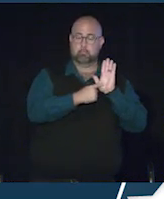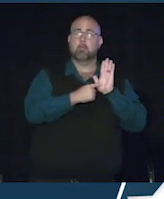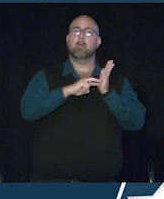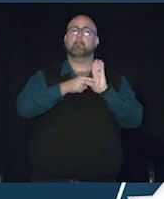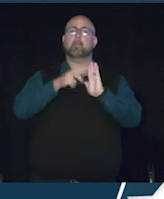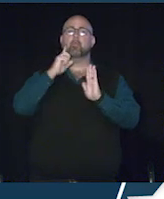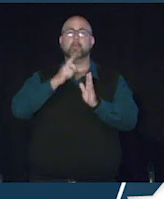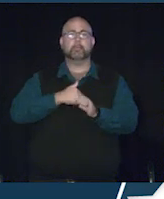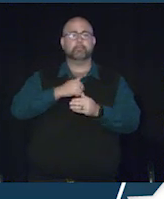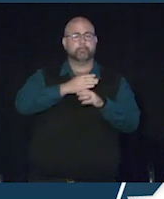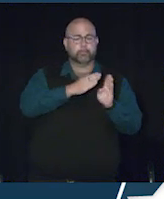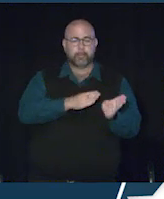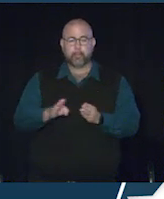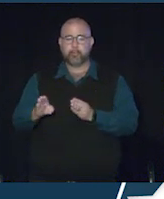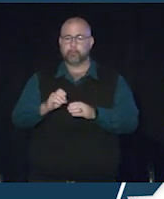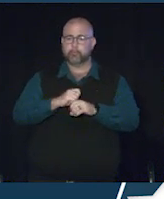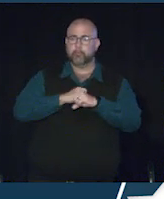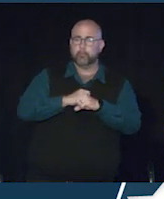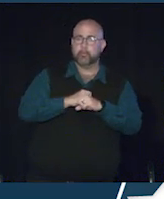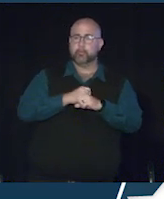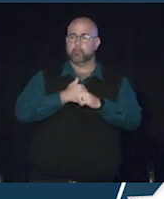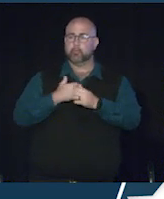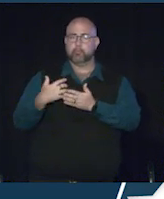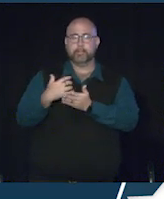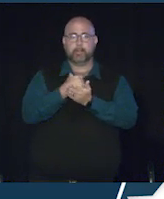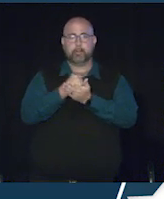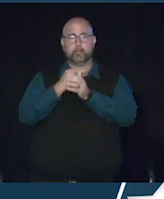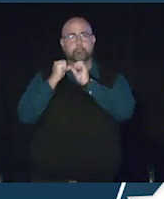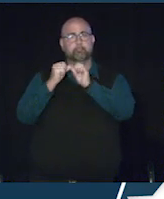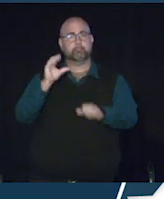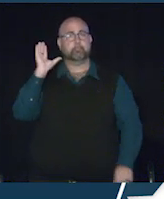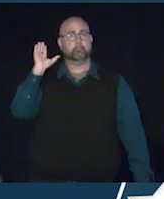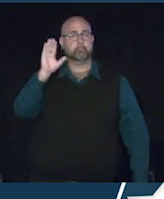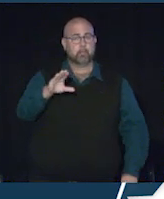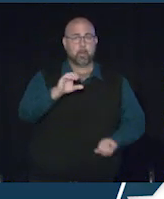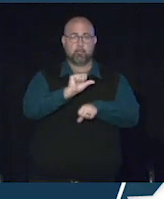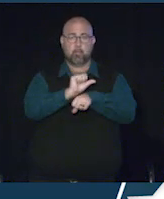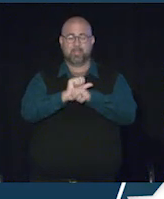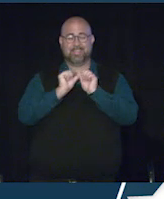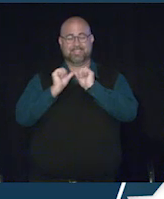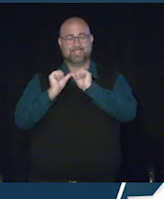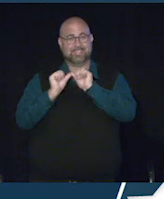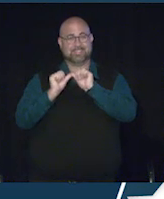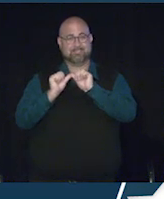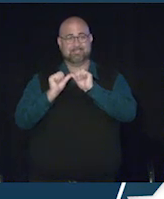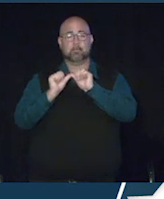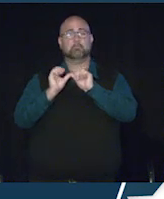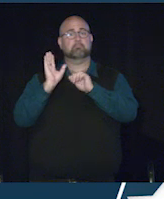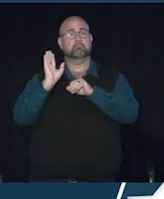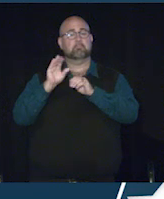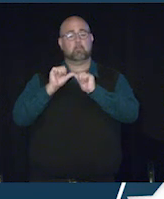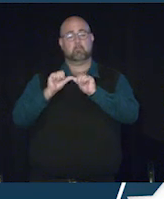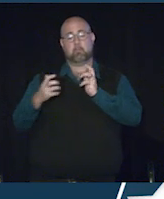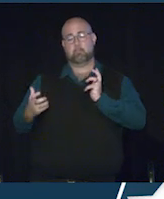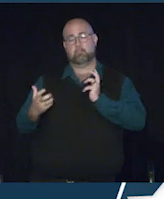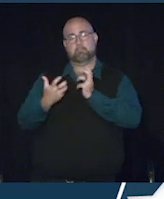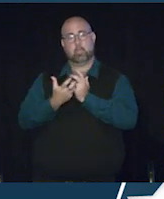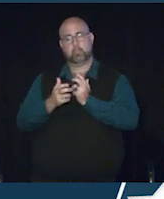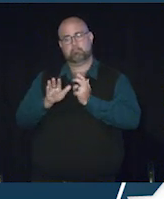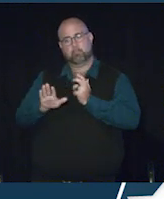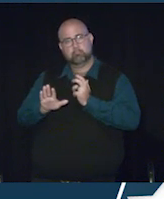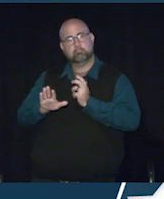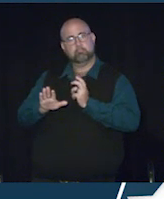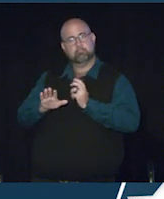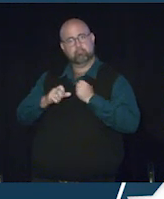secure, retain, and regain employment that is consistent with the participants' unique